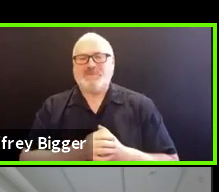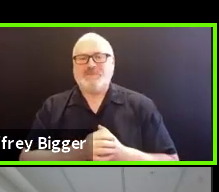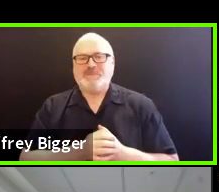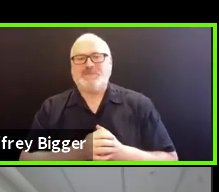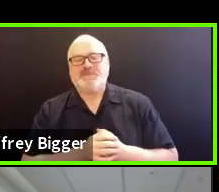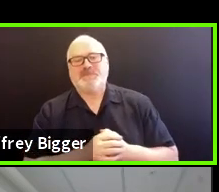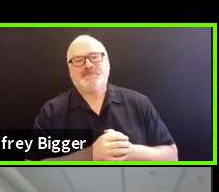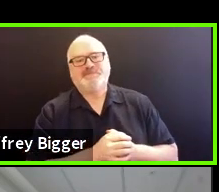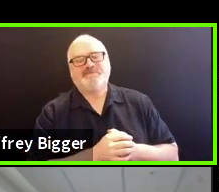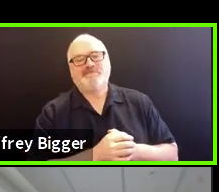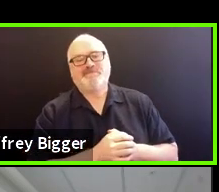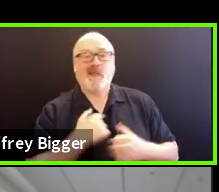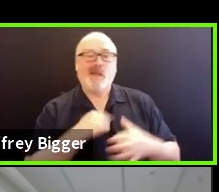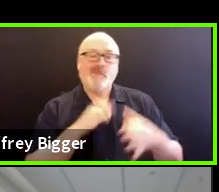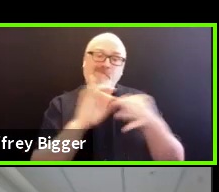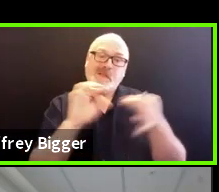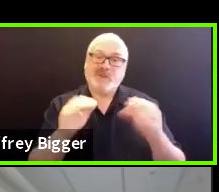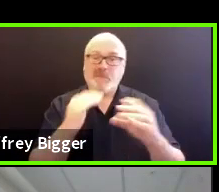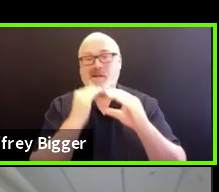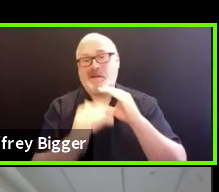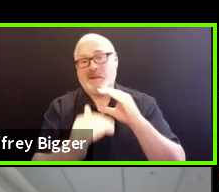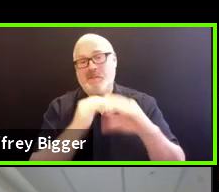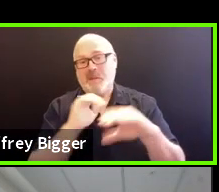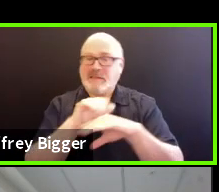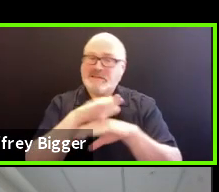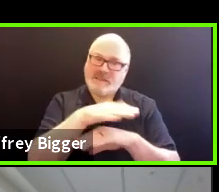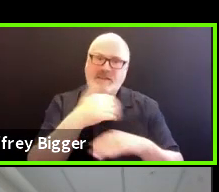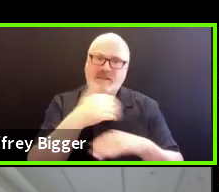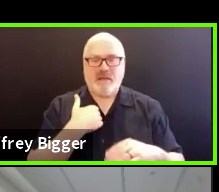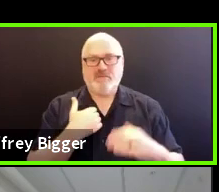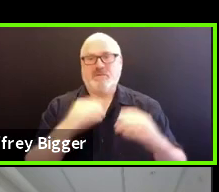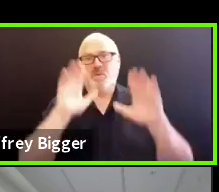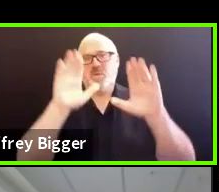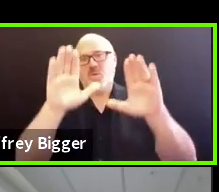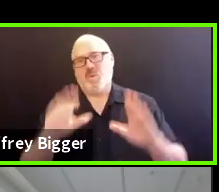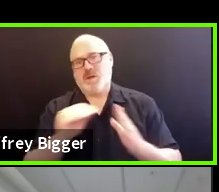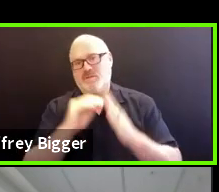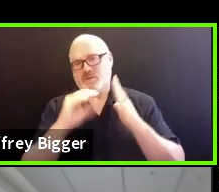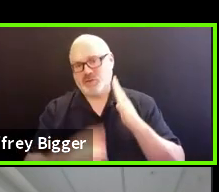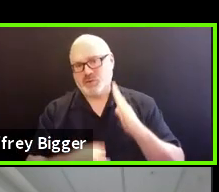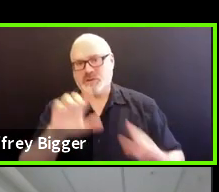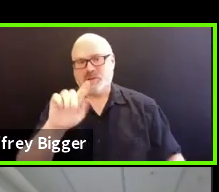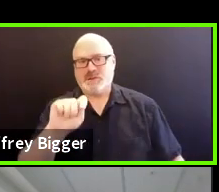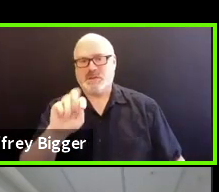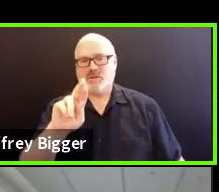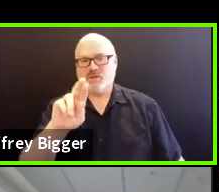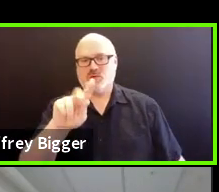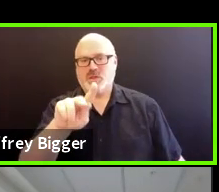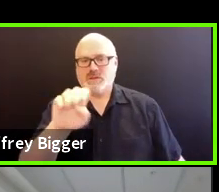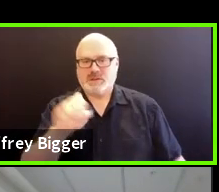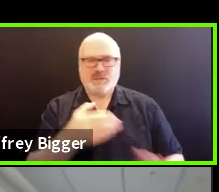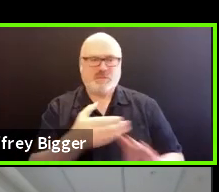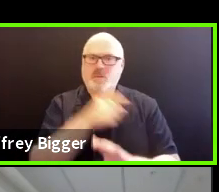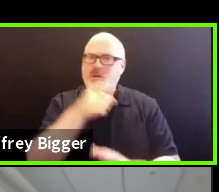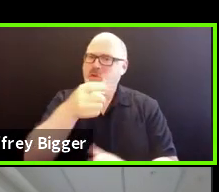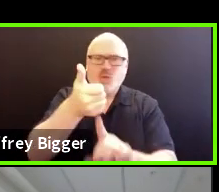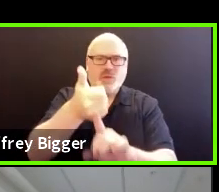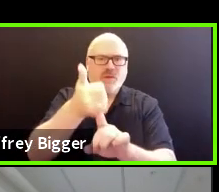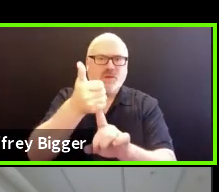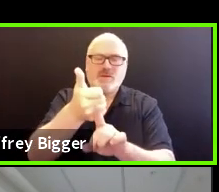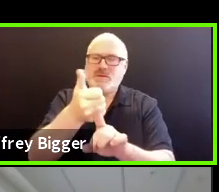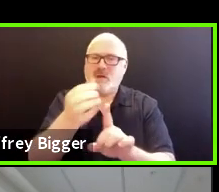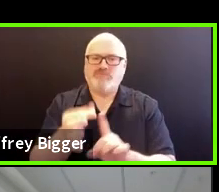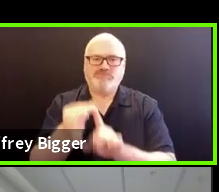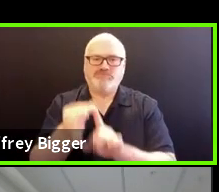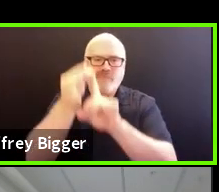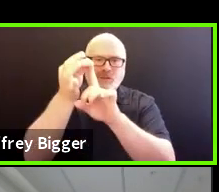as I said in the email, we've had some great student trustees, but you are definitely at the top